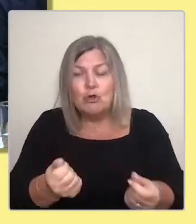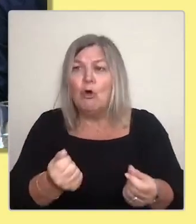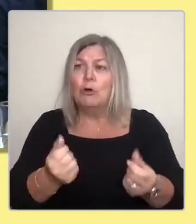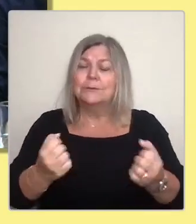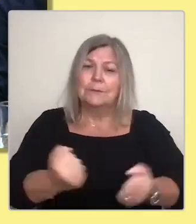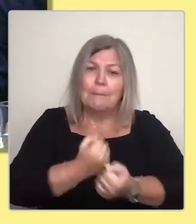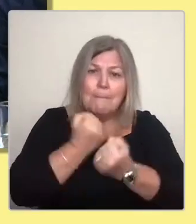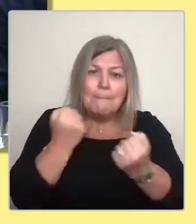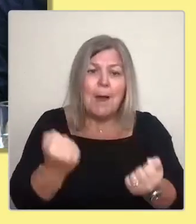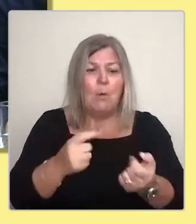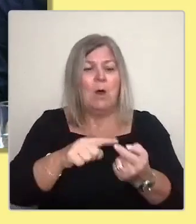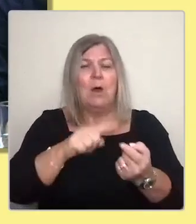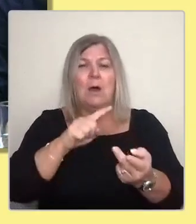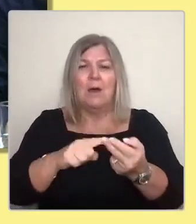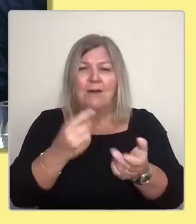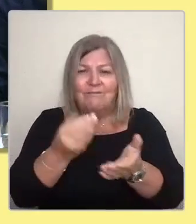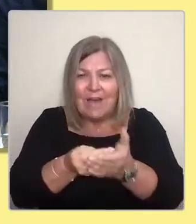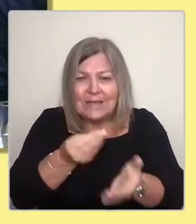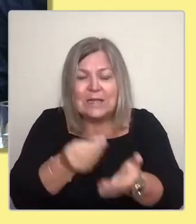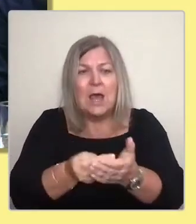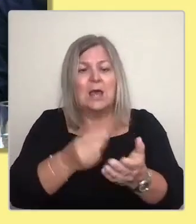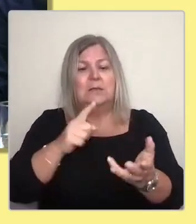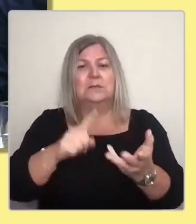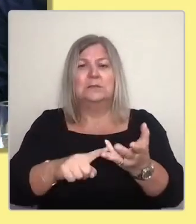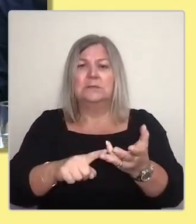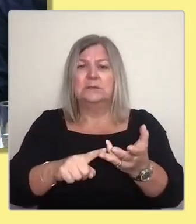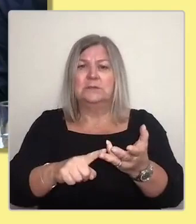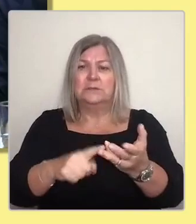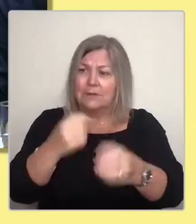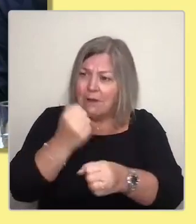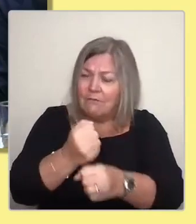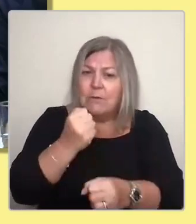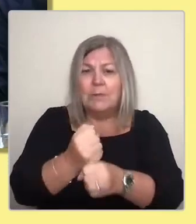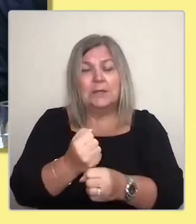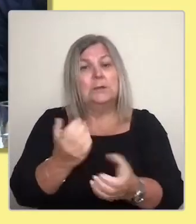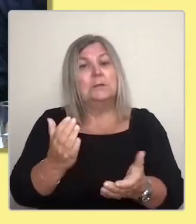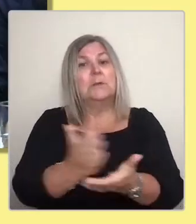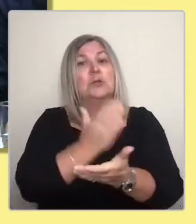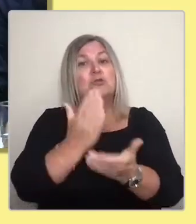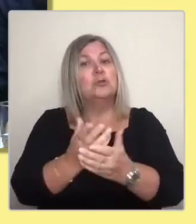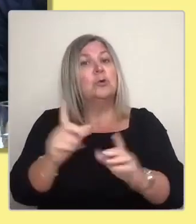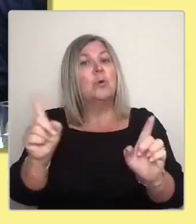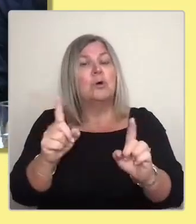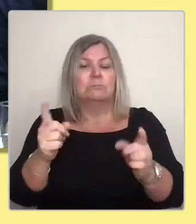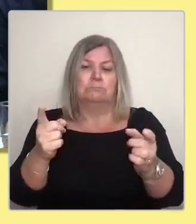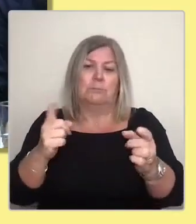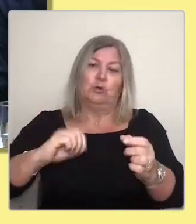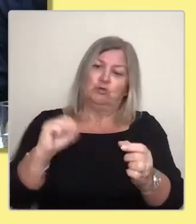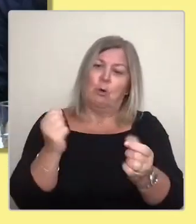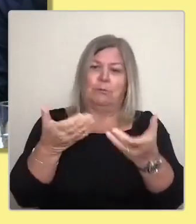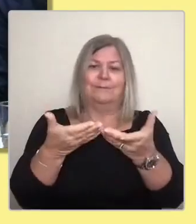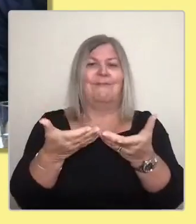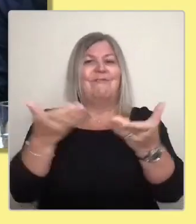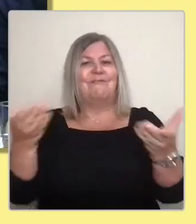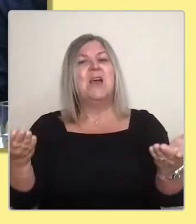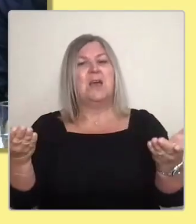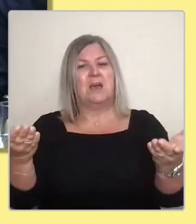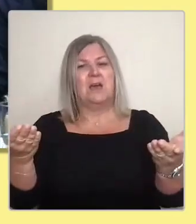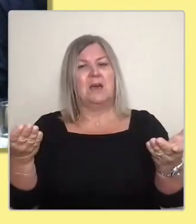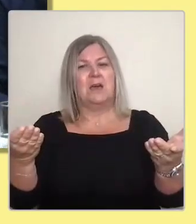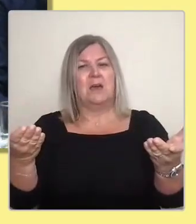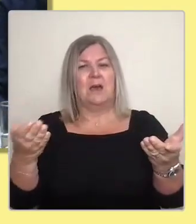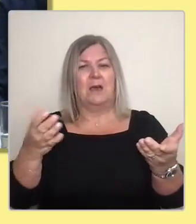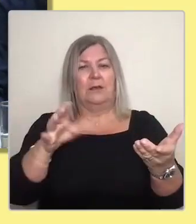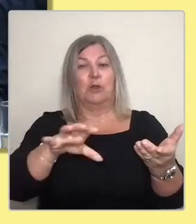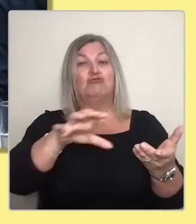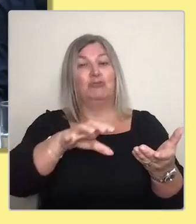government policies, to ensure that Scotland is a fairer country. That is the definition at its heart. And